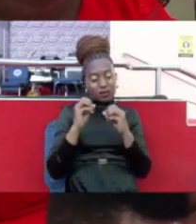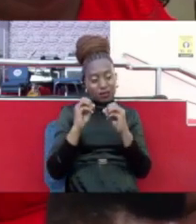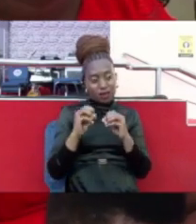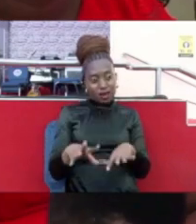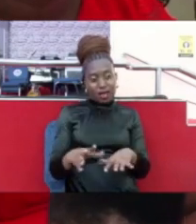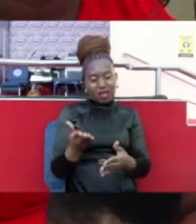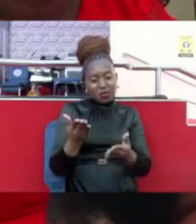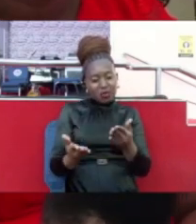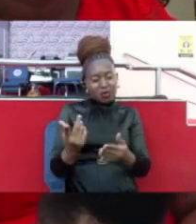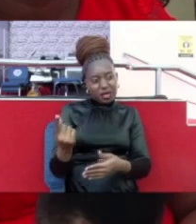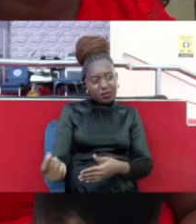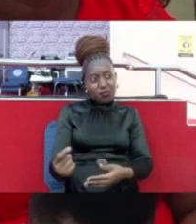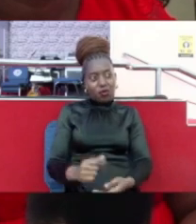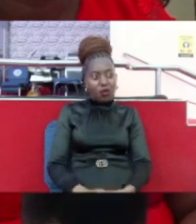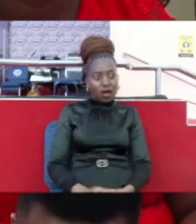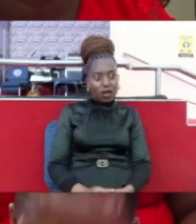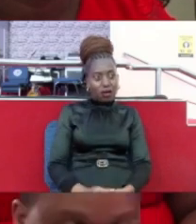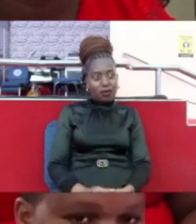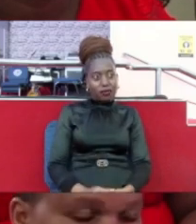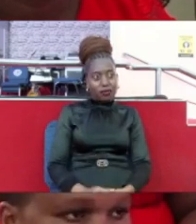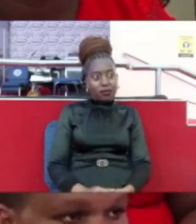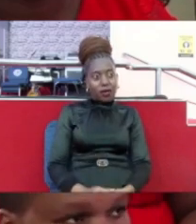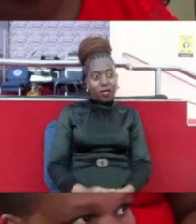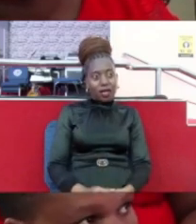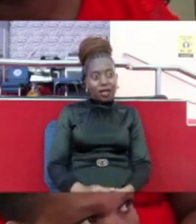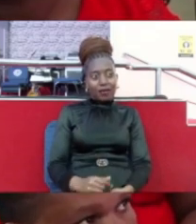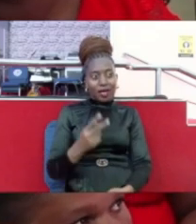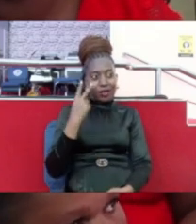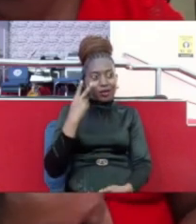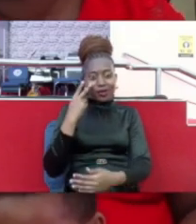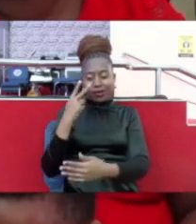Turn to your neighbor and say, I think he's talking about you.